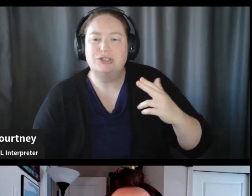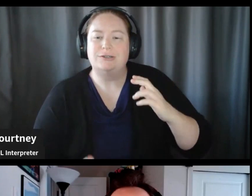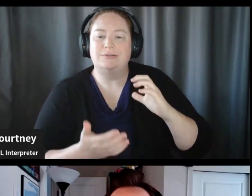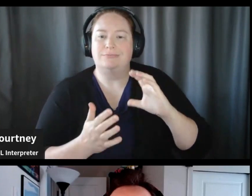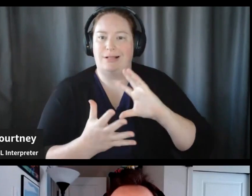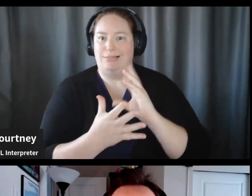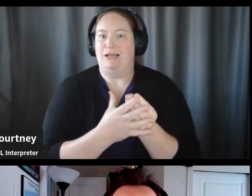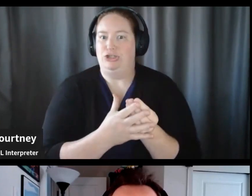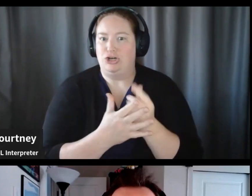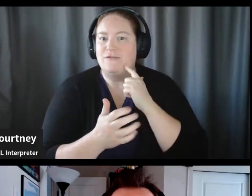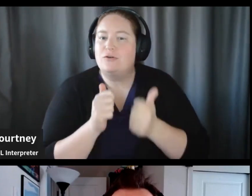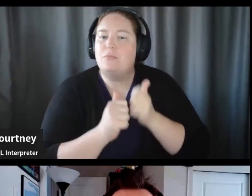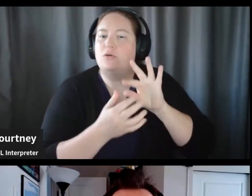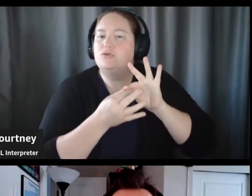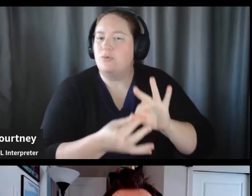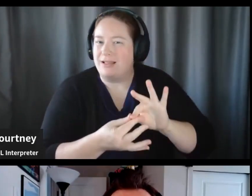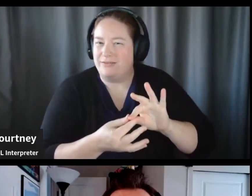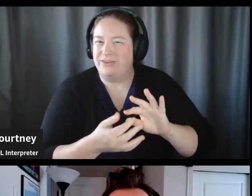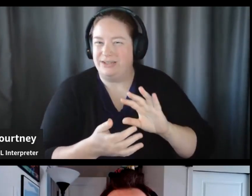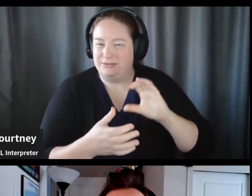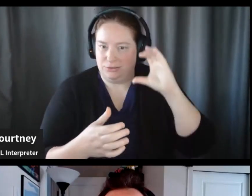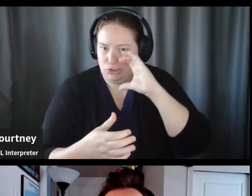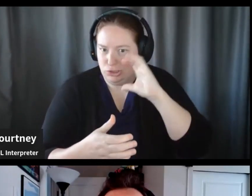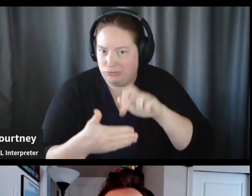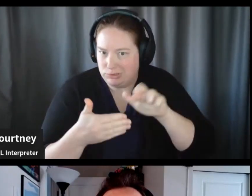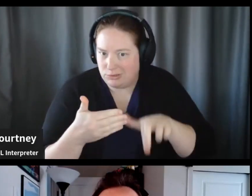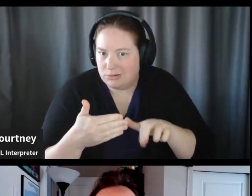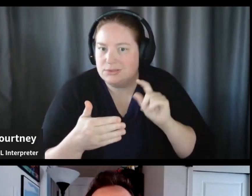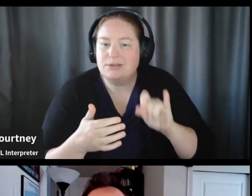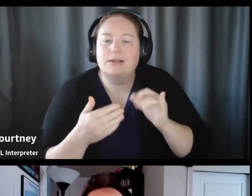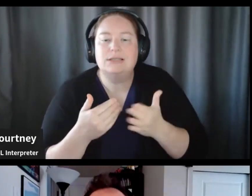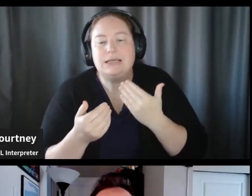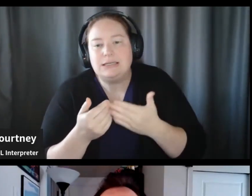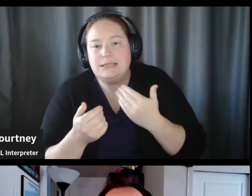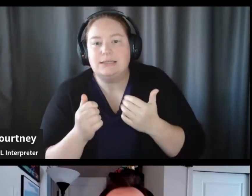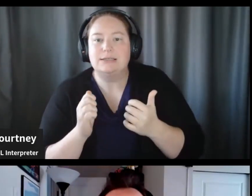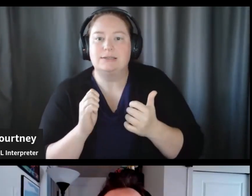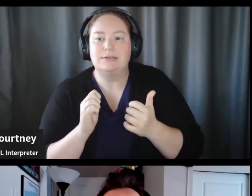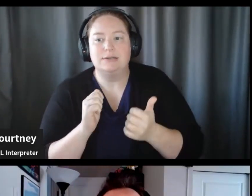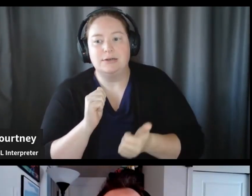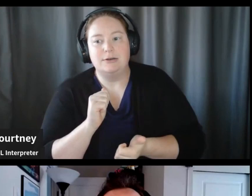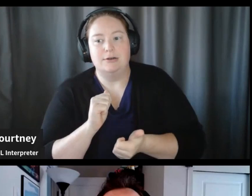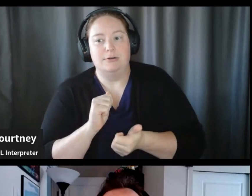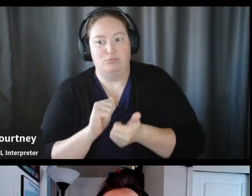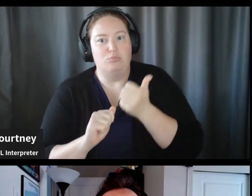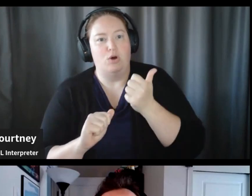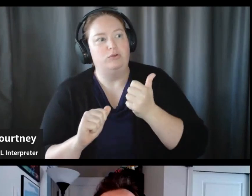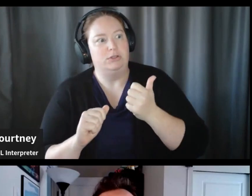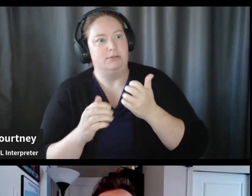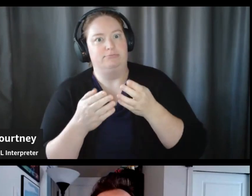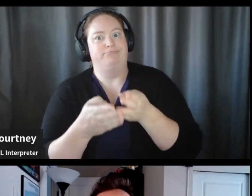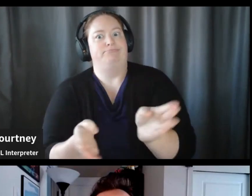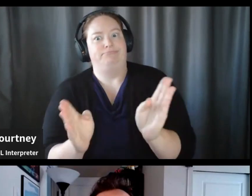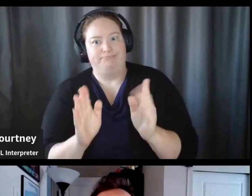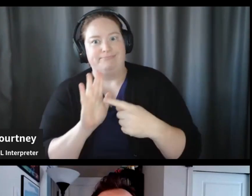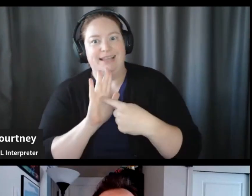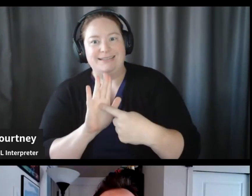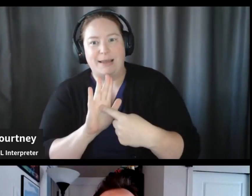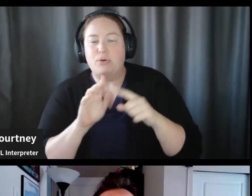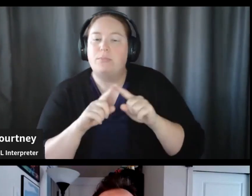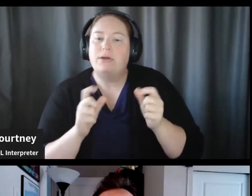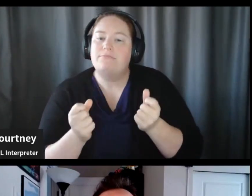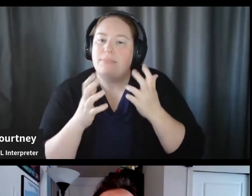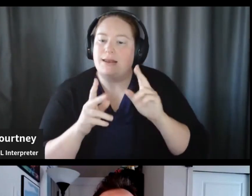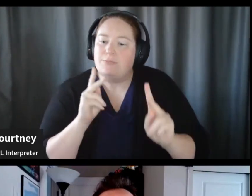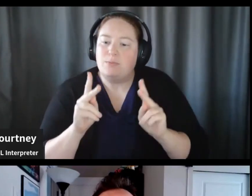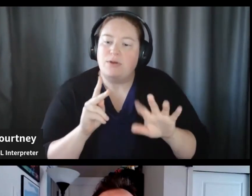them. That's the most easiest and probably the most broadest example. But like you rightly said, a lot of people have found other